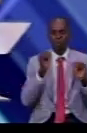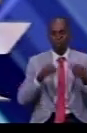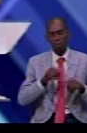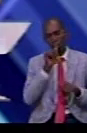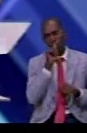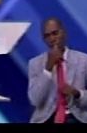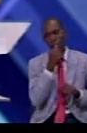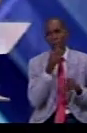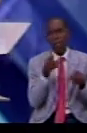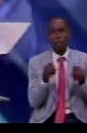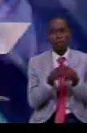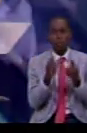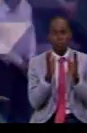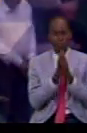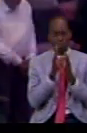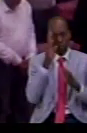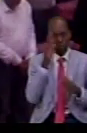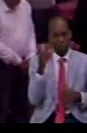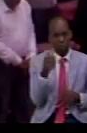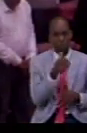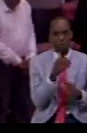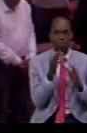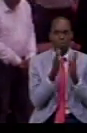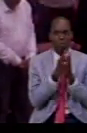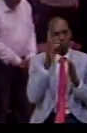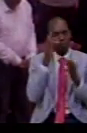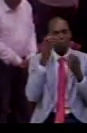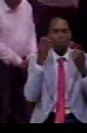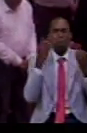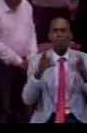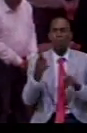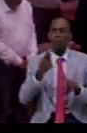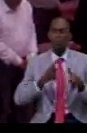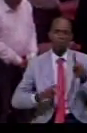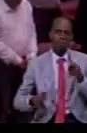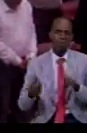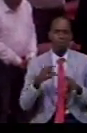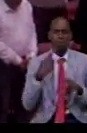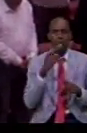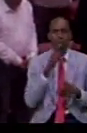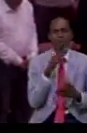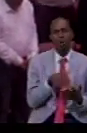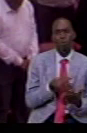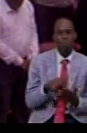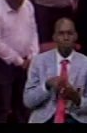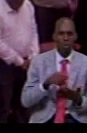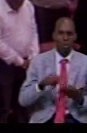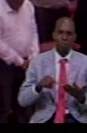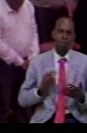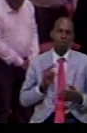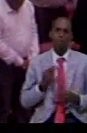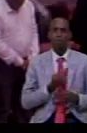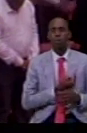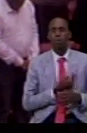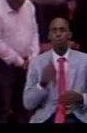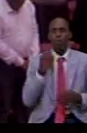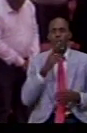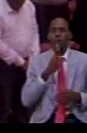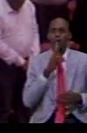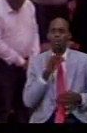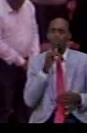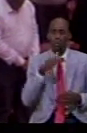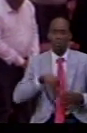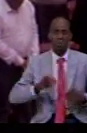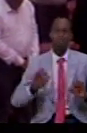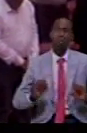the many people that cannot be praying against temptation that are among us. They are with us at the Bible study today. They have not given their lives to Christ, though they keep on